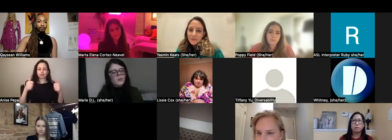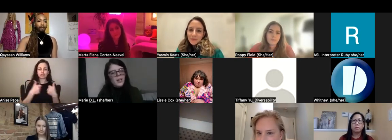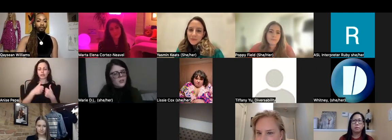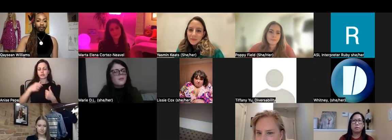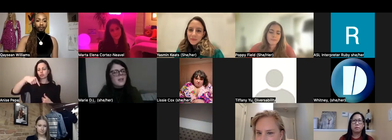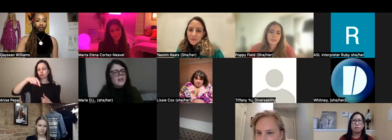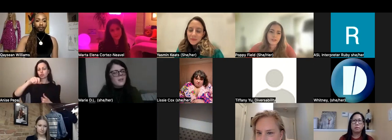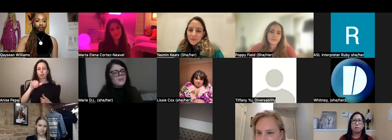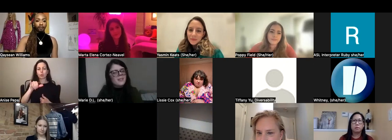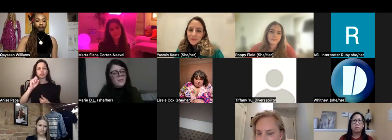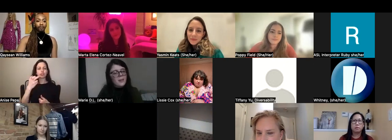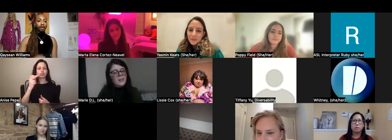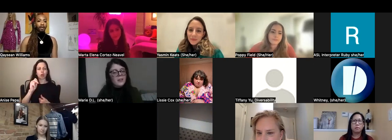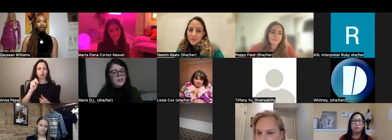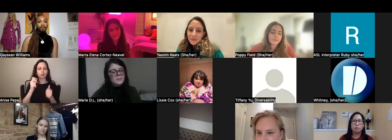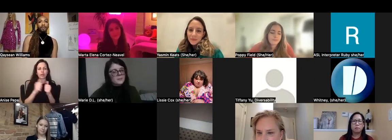when it comes to everything?